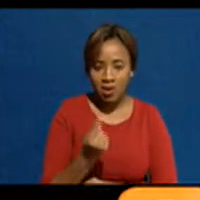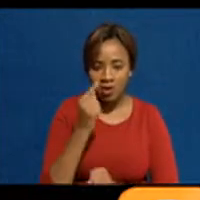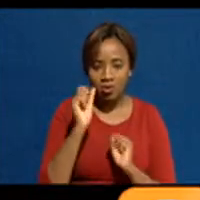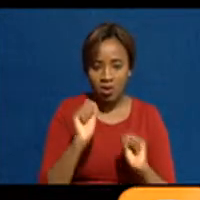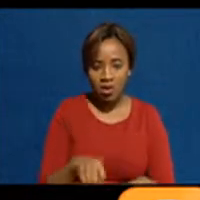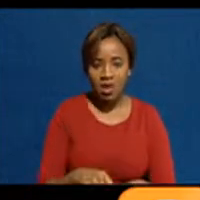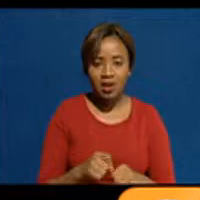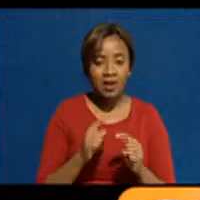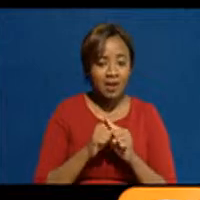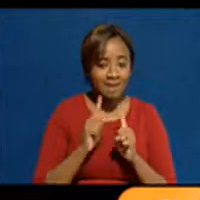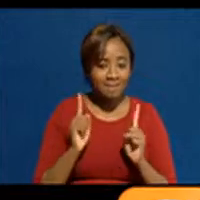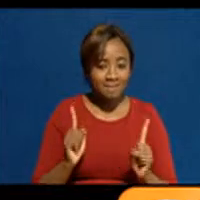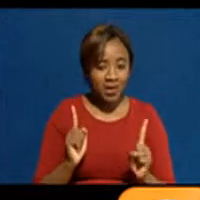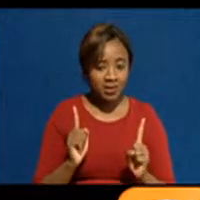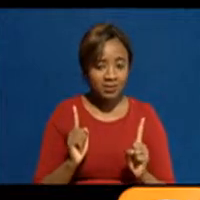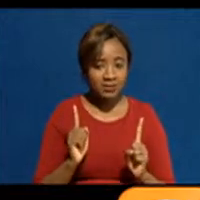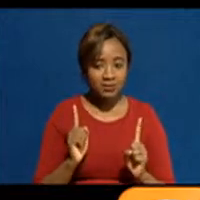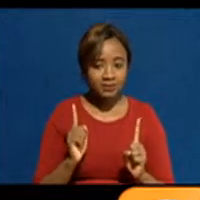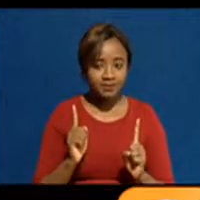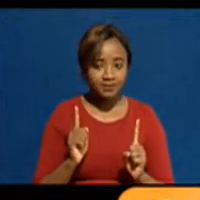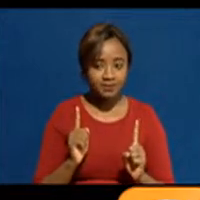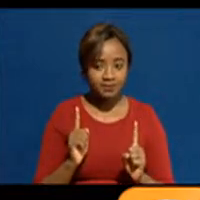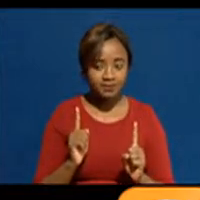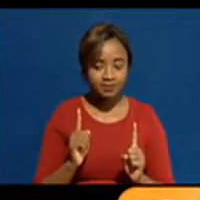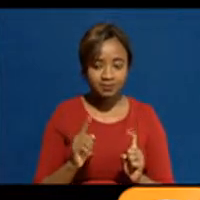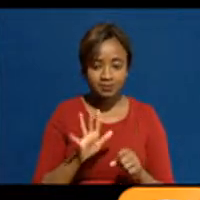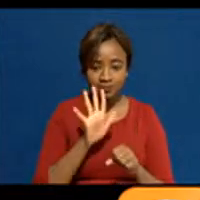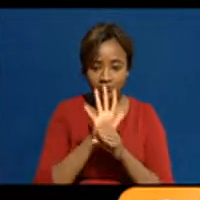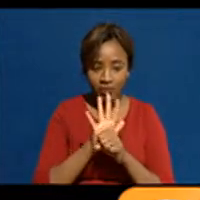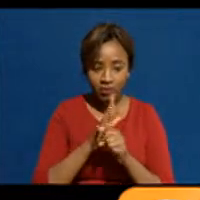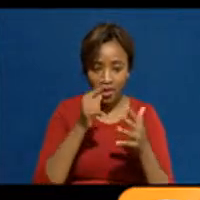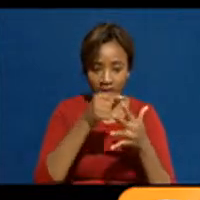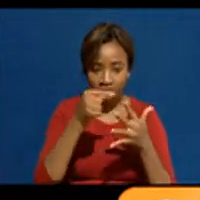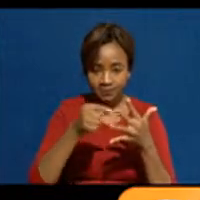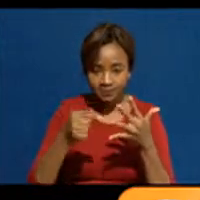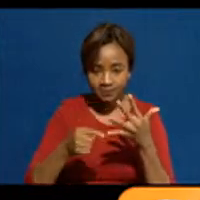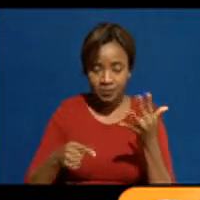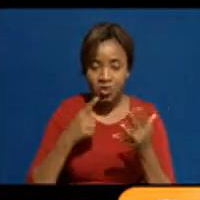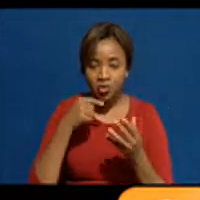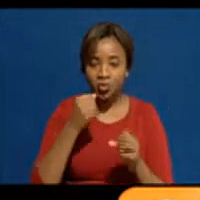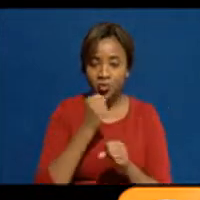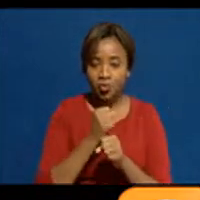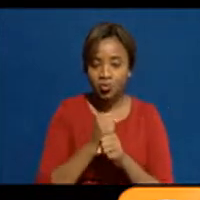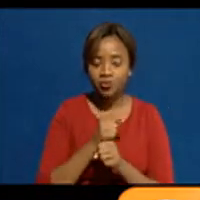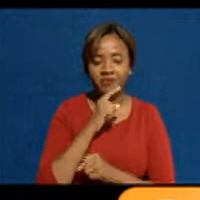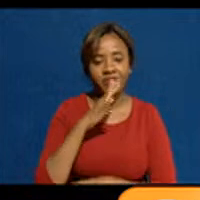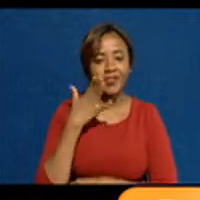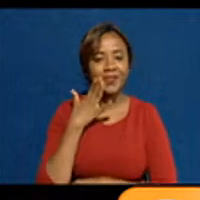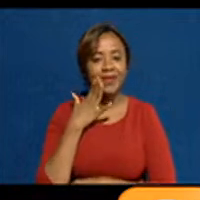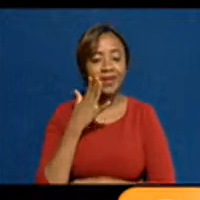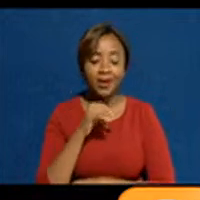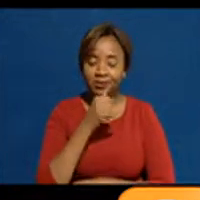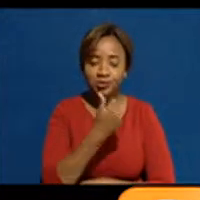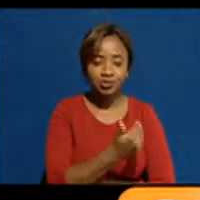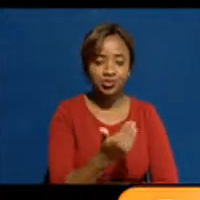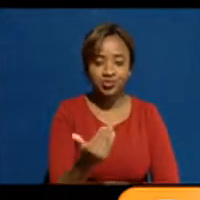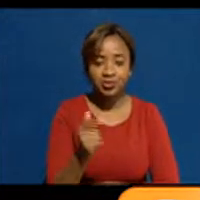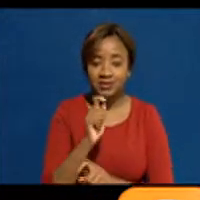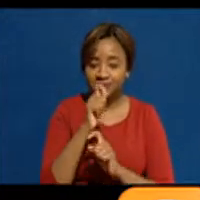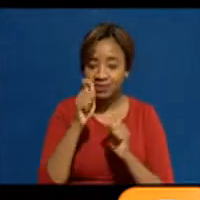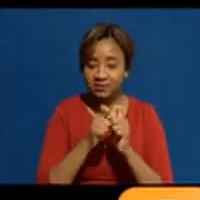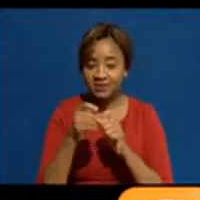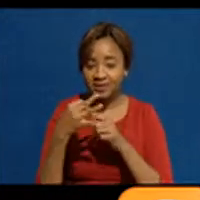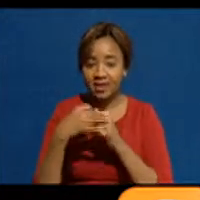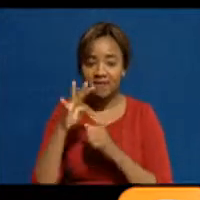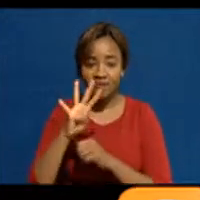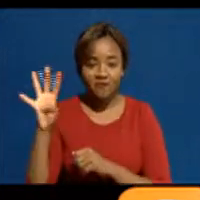sense, Victoria, most of these assignments are being done by parents, and especially the 844 parents, just